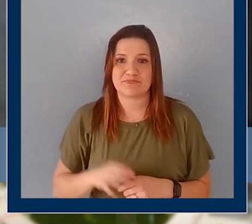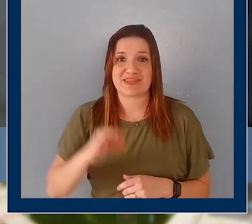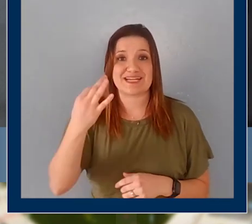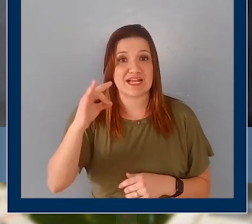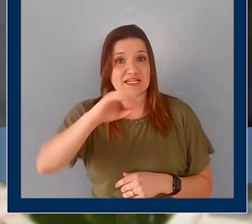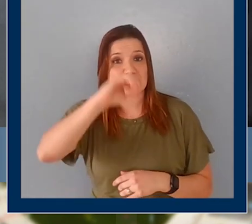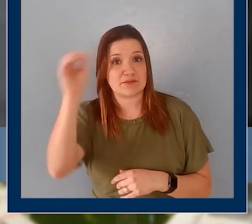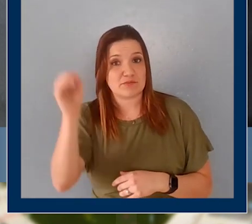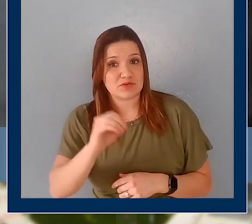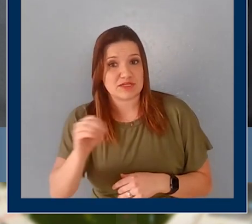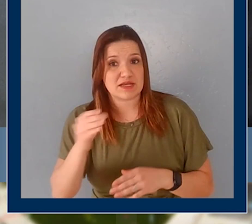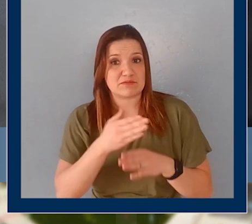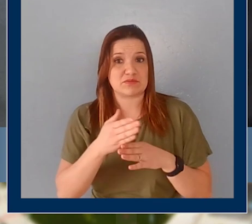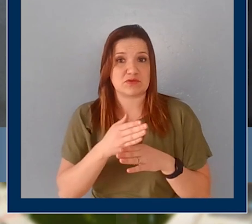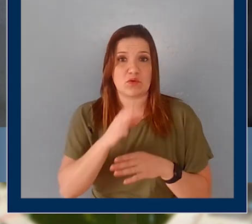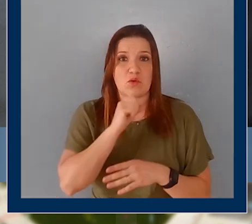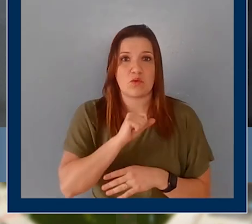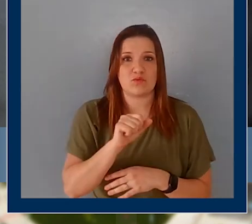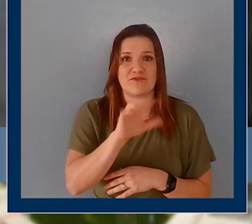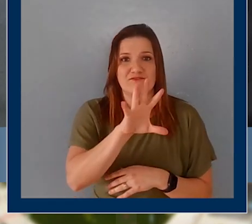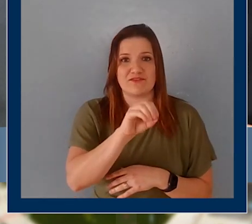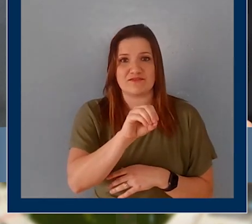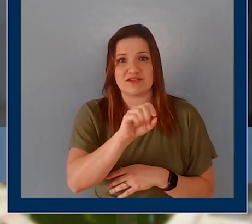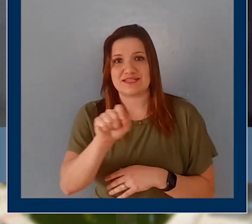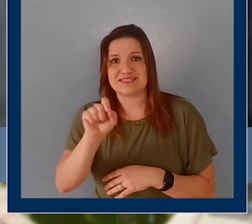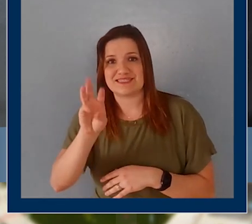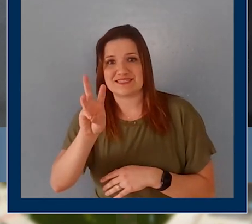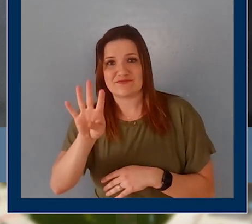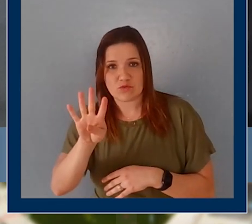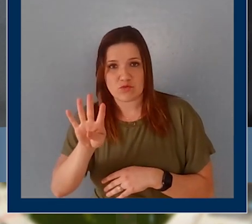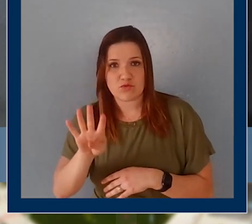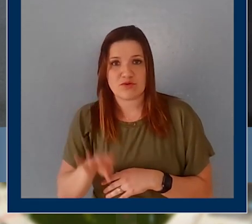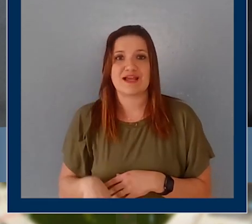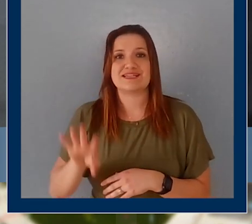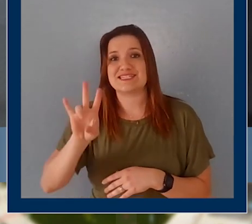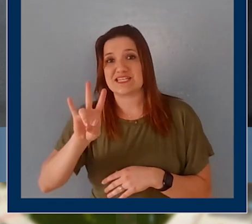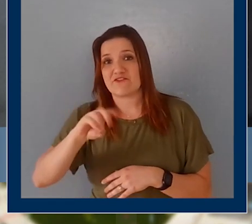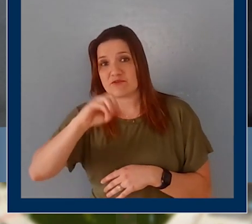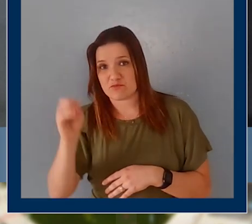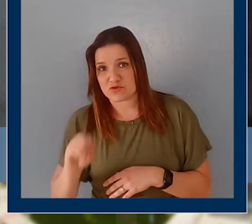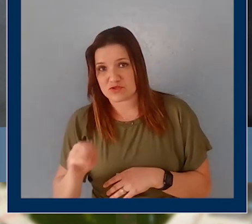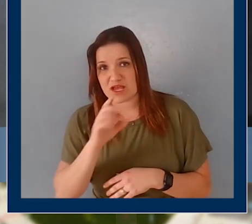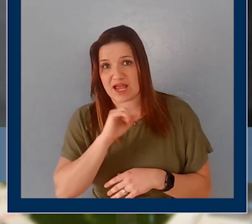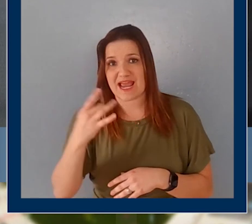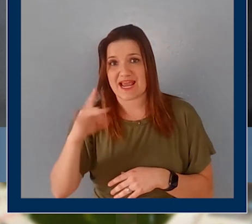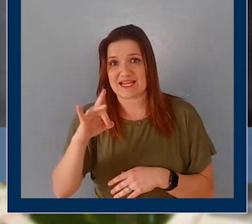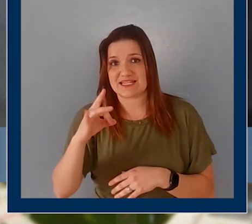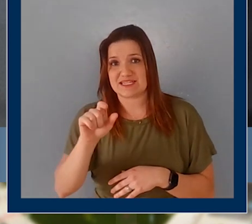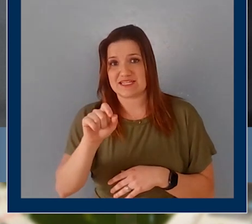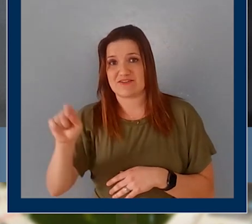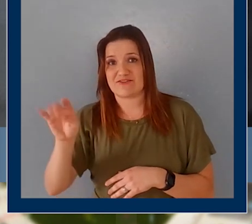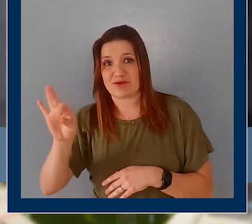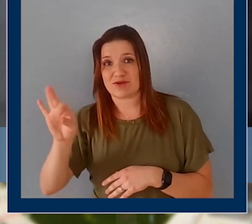31,000 deaths, 75% of them are within the population that is 65 years and older. So